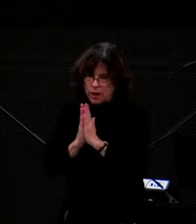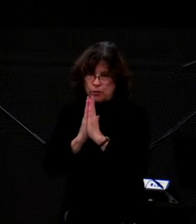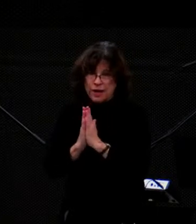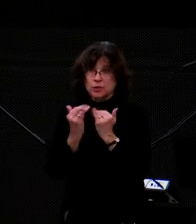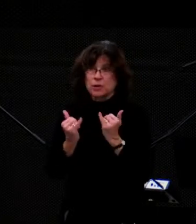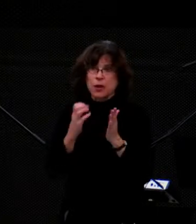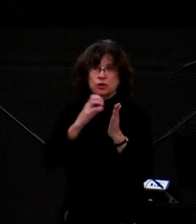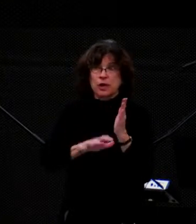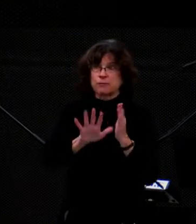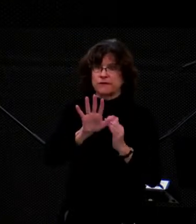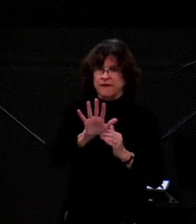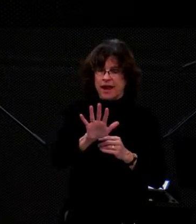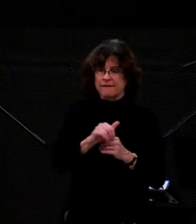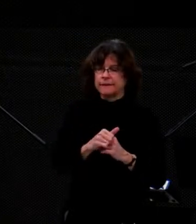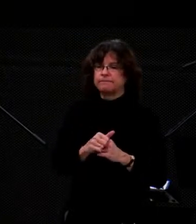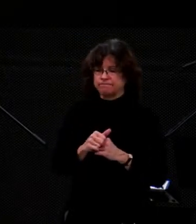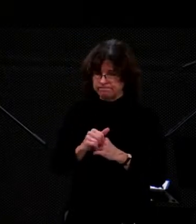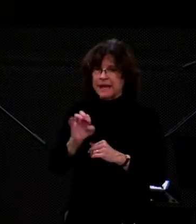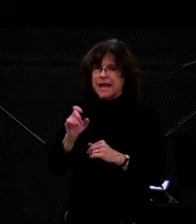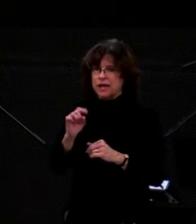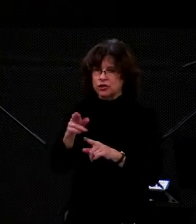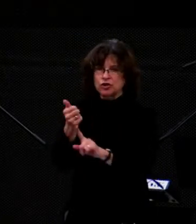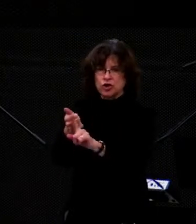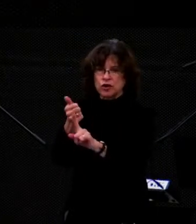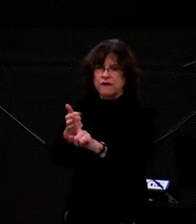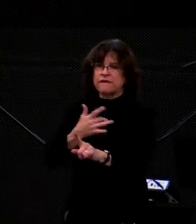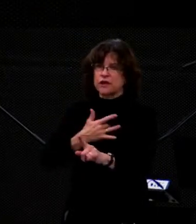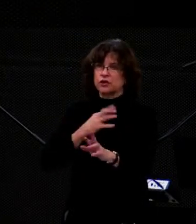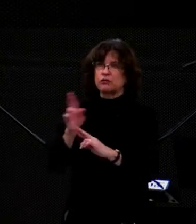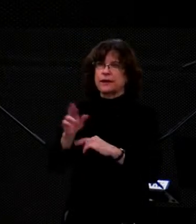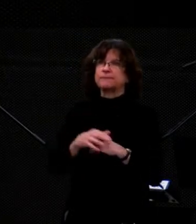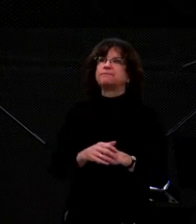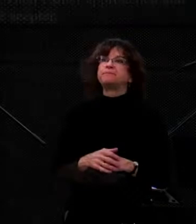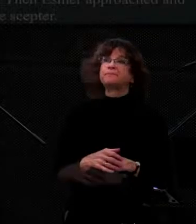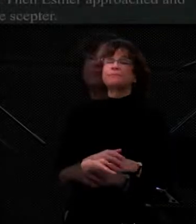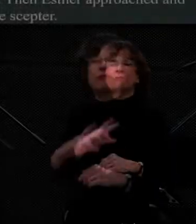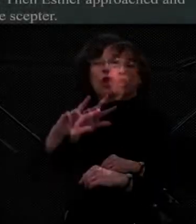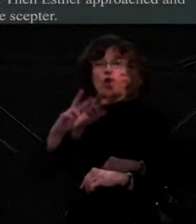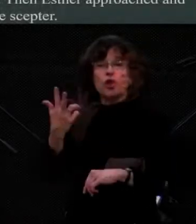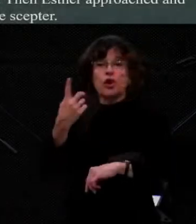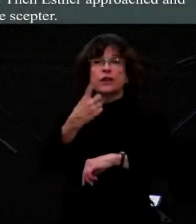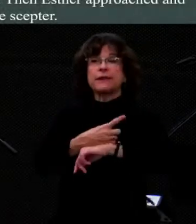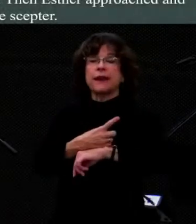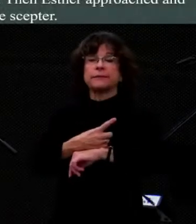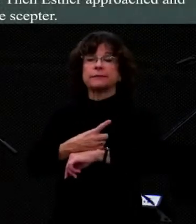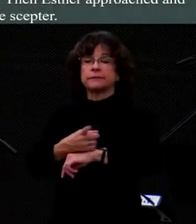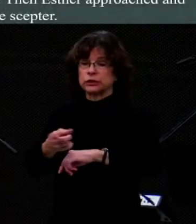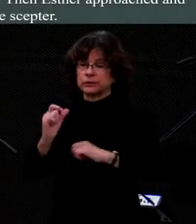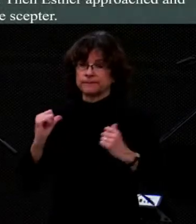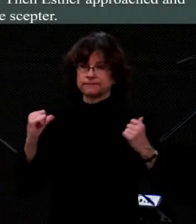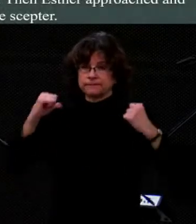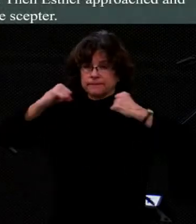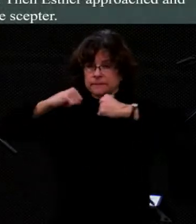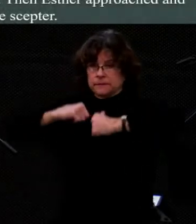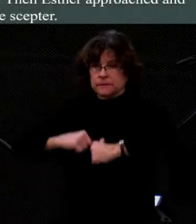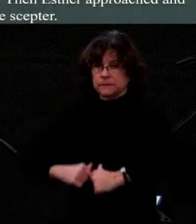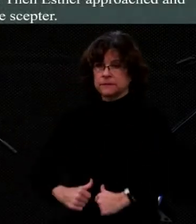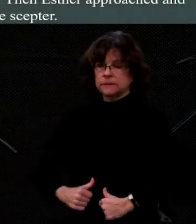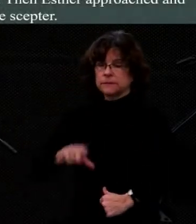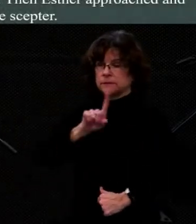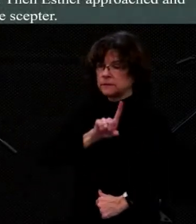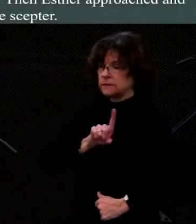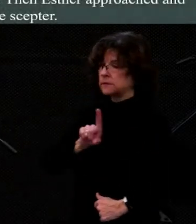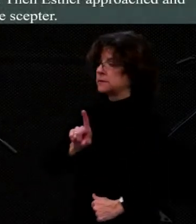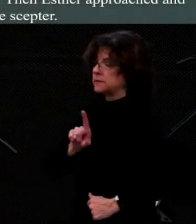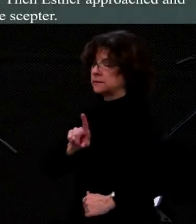with her going into the chamber of the king. Let's read. On the third day, Esther put on her royal robes and stood in the inner court of the king's